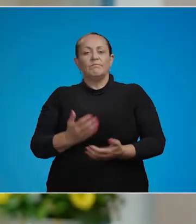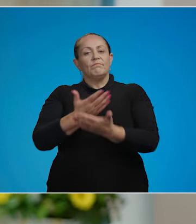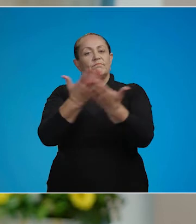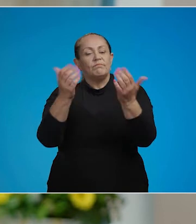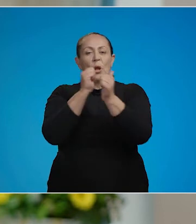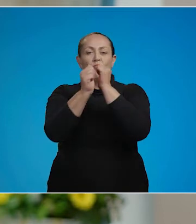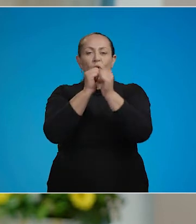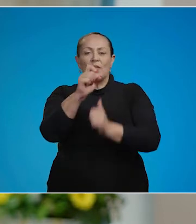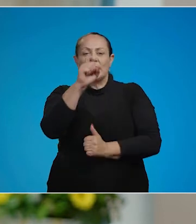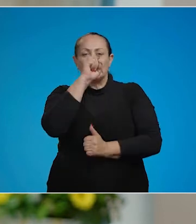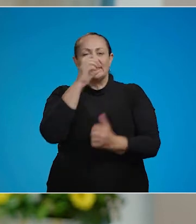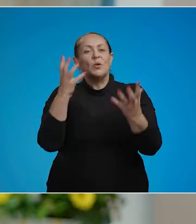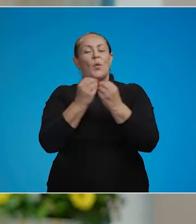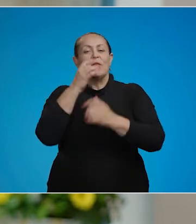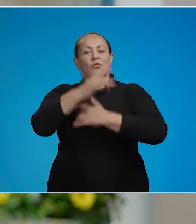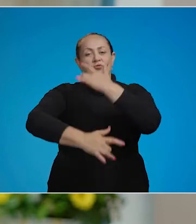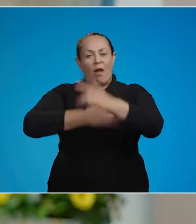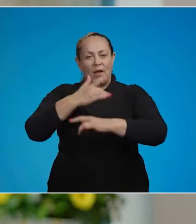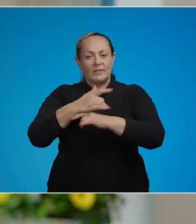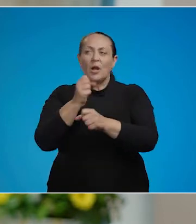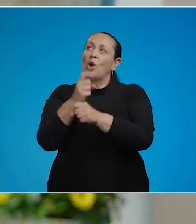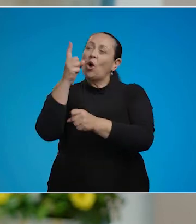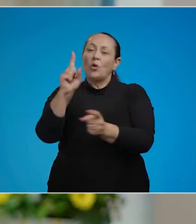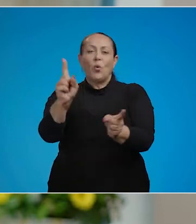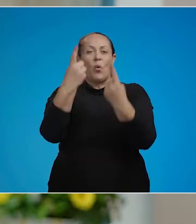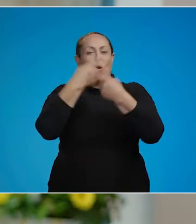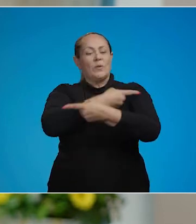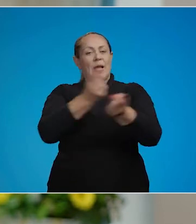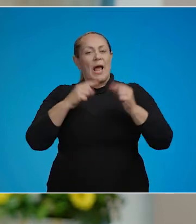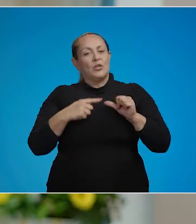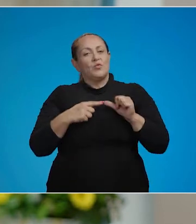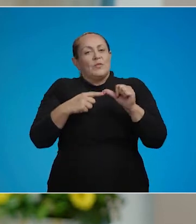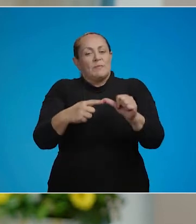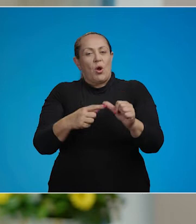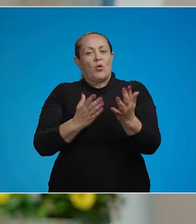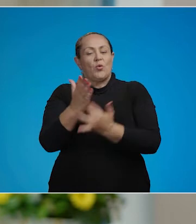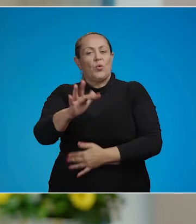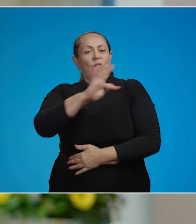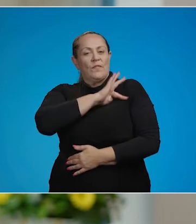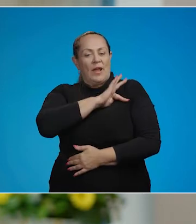My brothers and sisters in Christ, God calls us to respond in faith in the risen Lord.